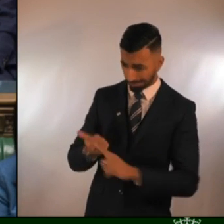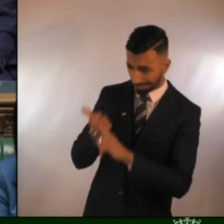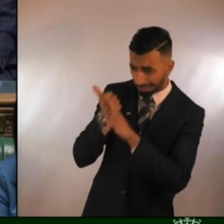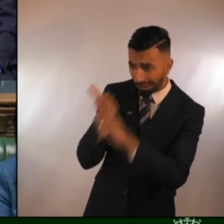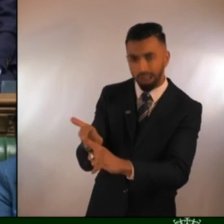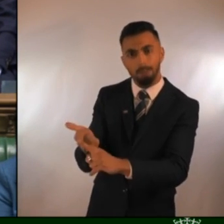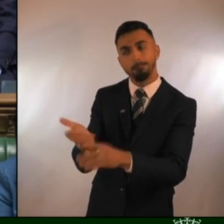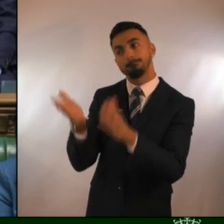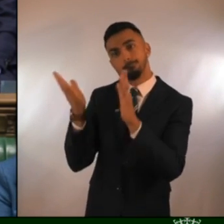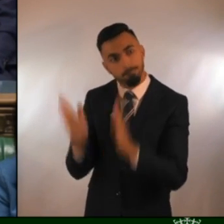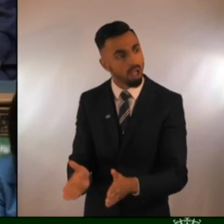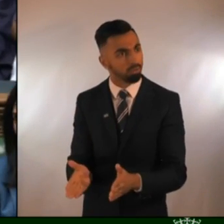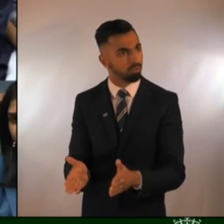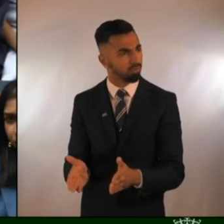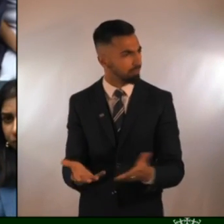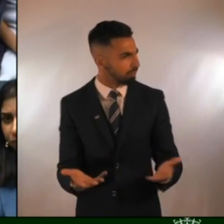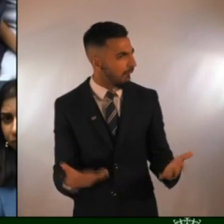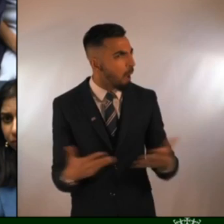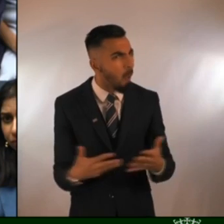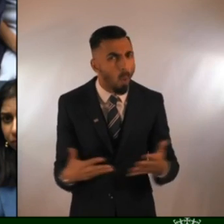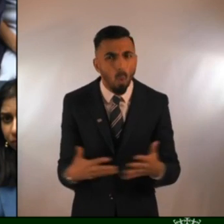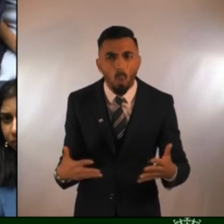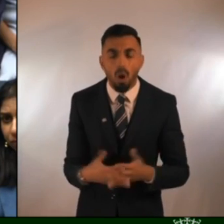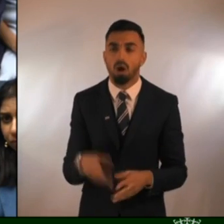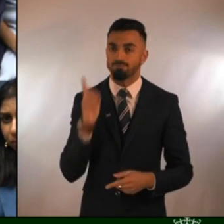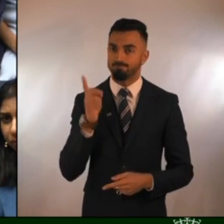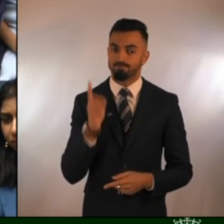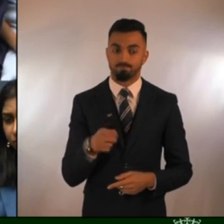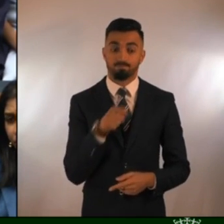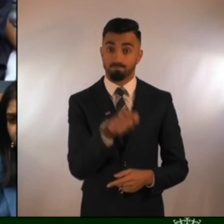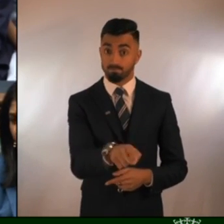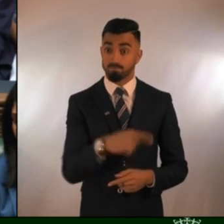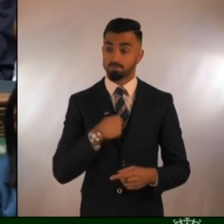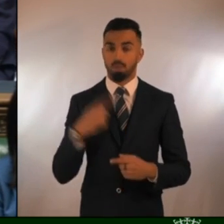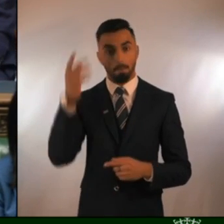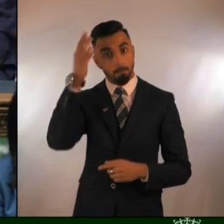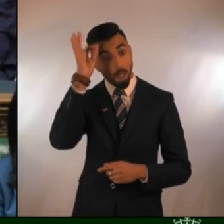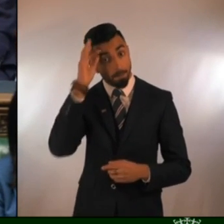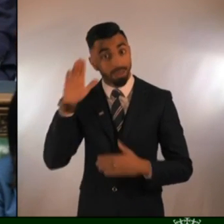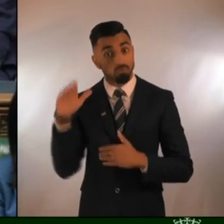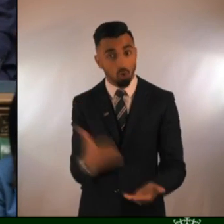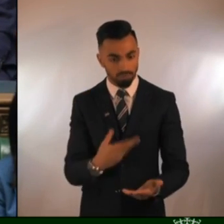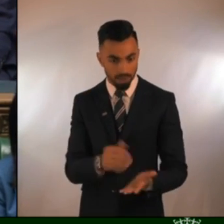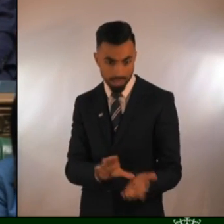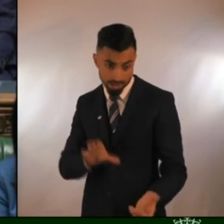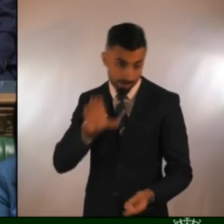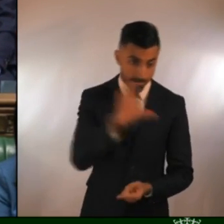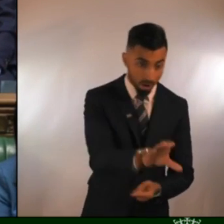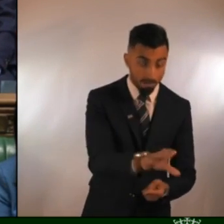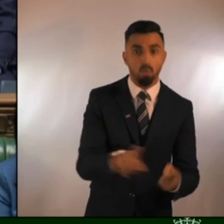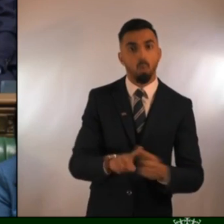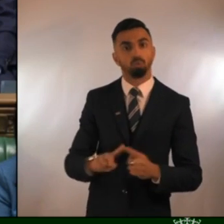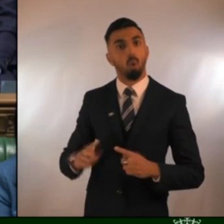work through funding our public services and a strengthened safety net. And on the supply side, the